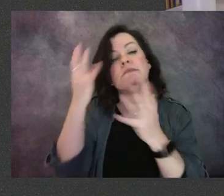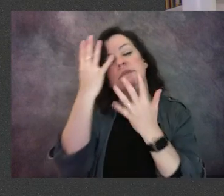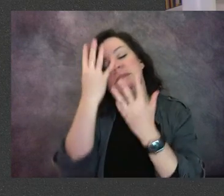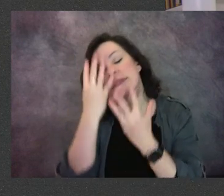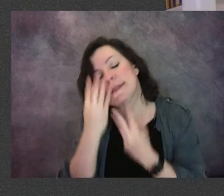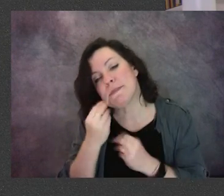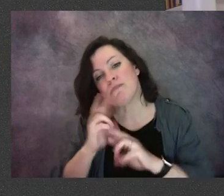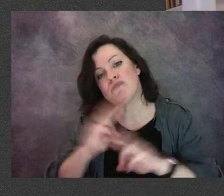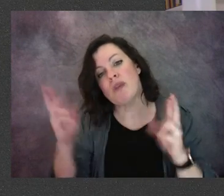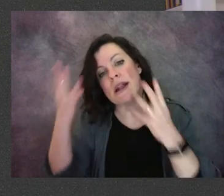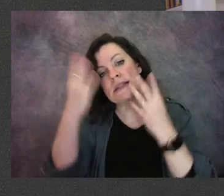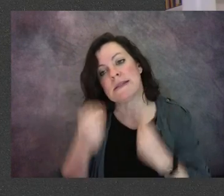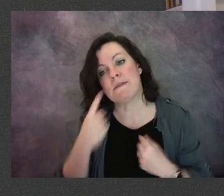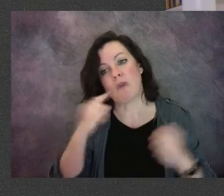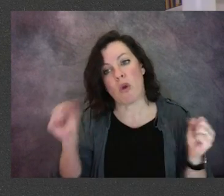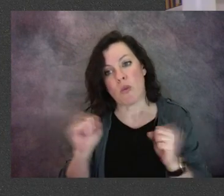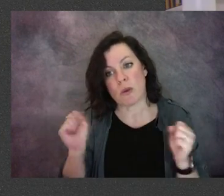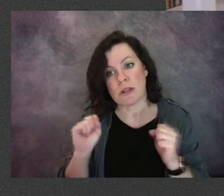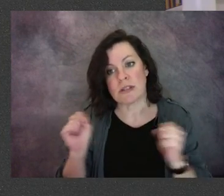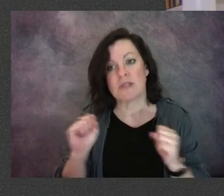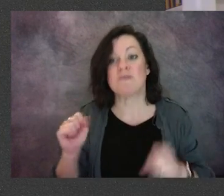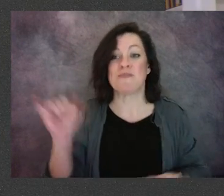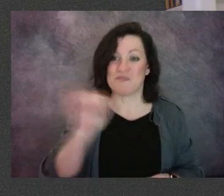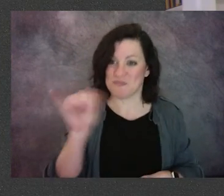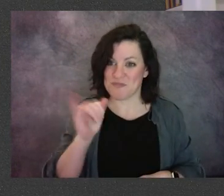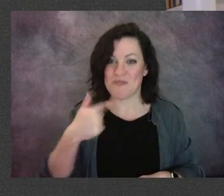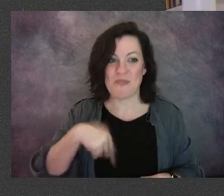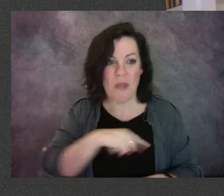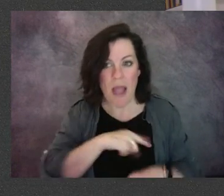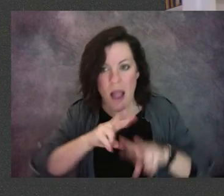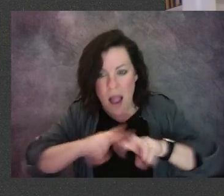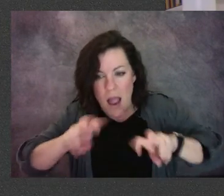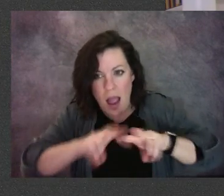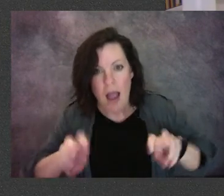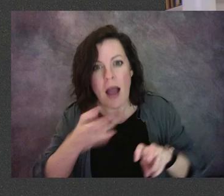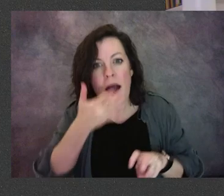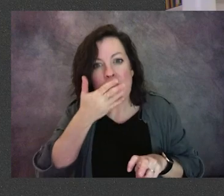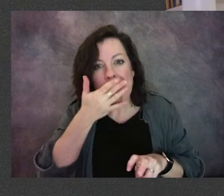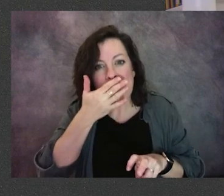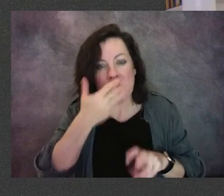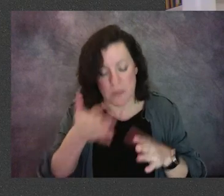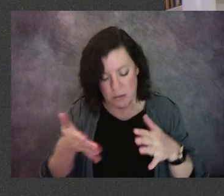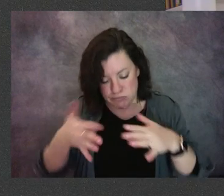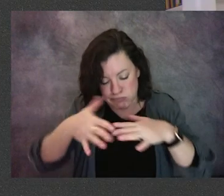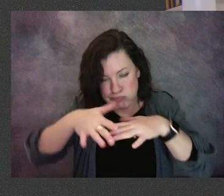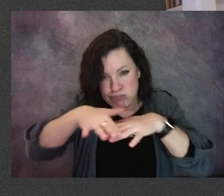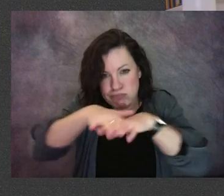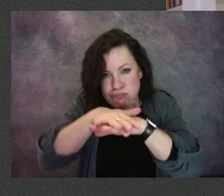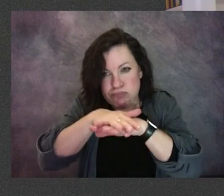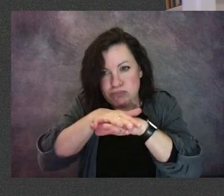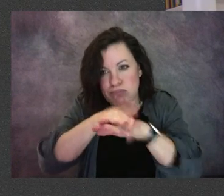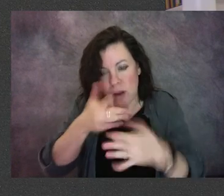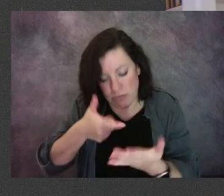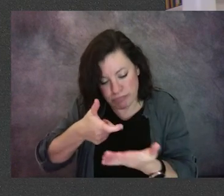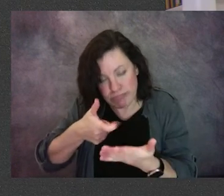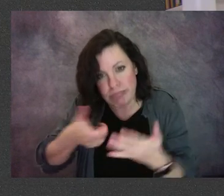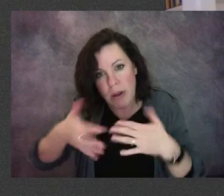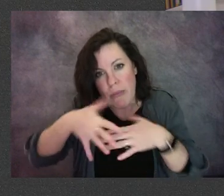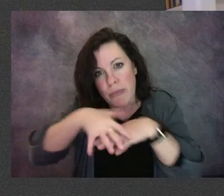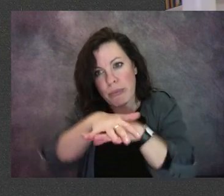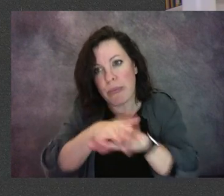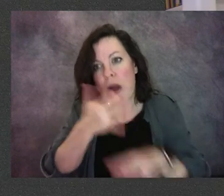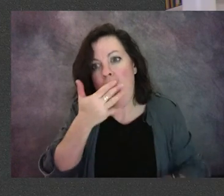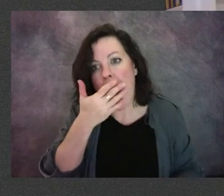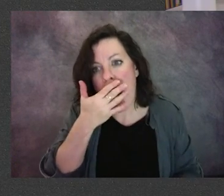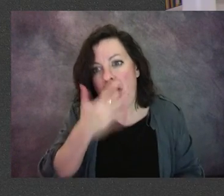We learn about how to make our fall colors on our leaves and we watched them blend. I like this one. Right,